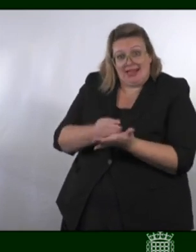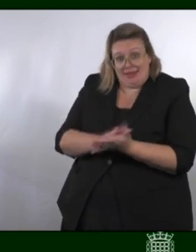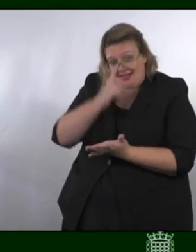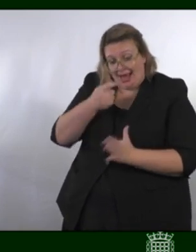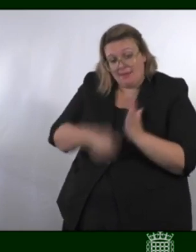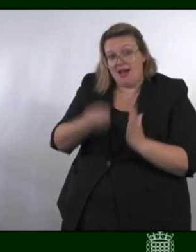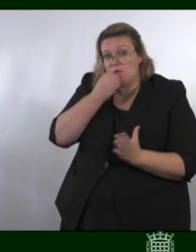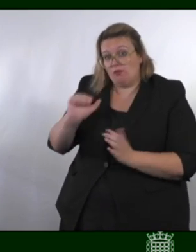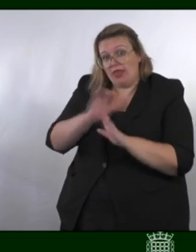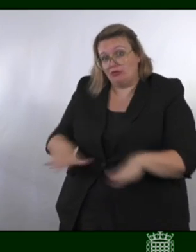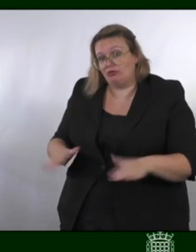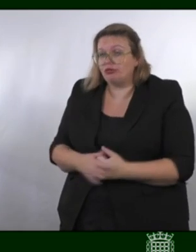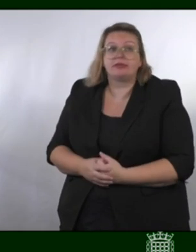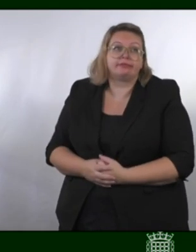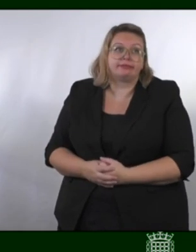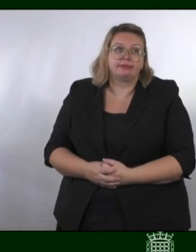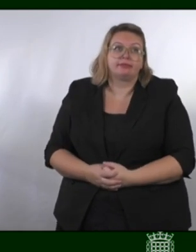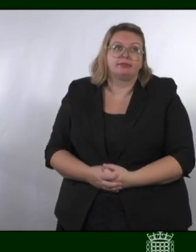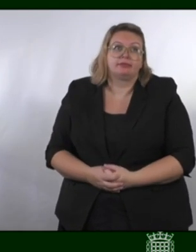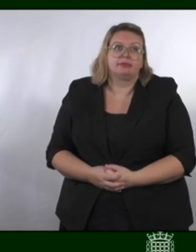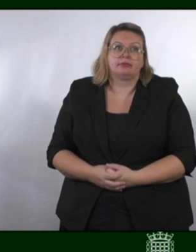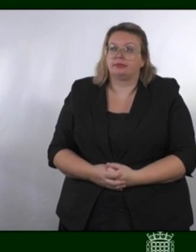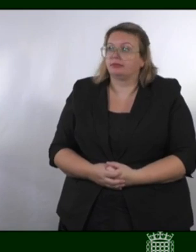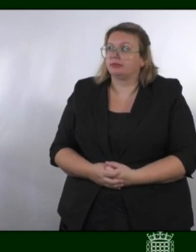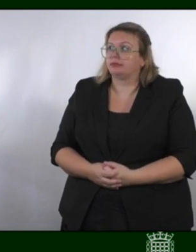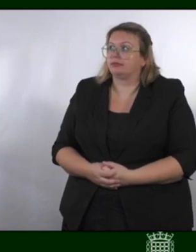do. On to a question, Mr. Speaker.